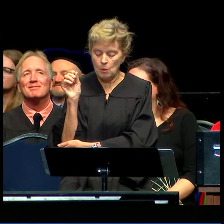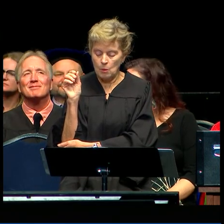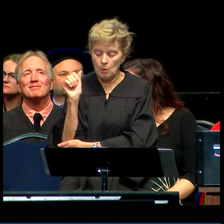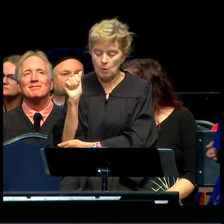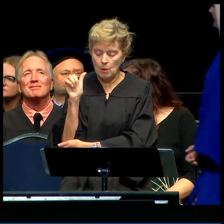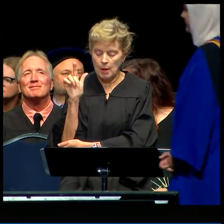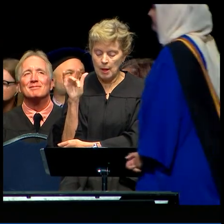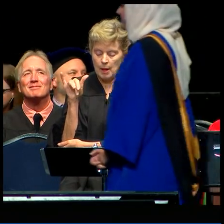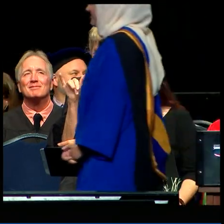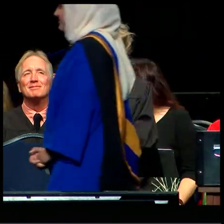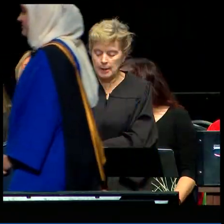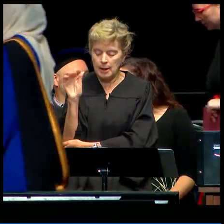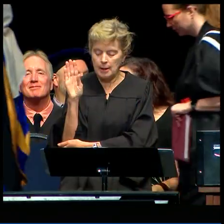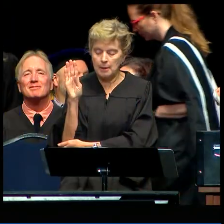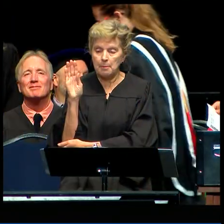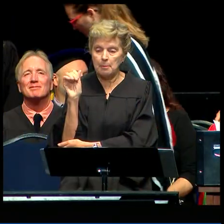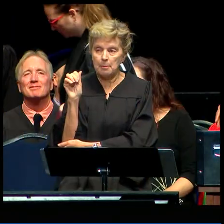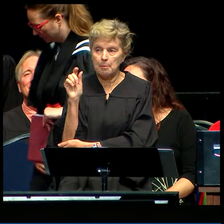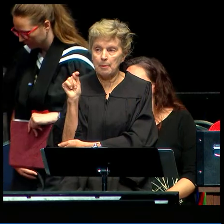Alia Batul.